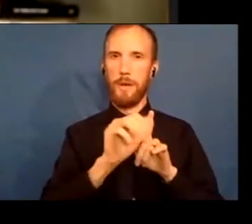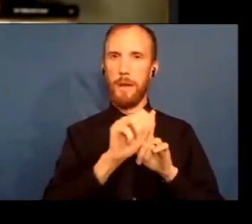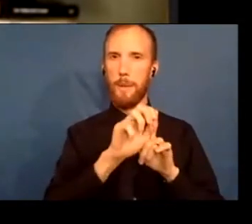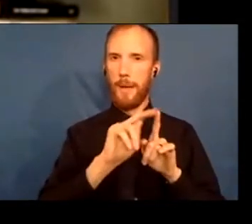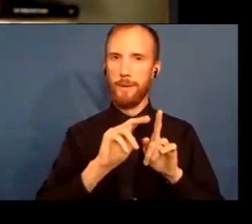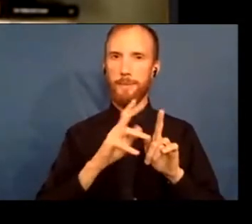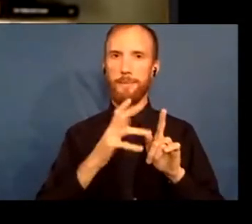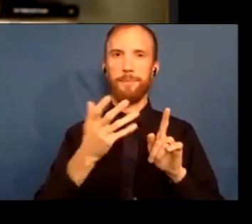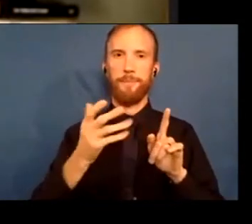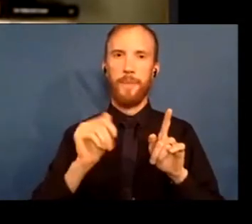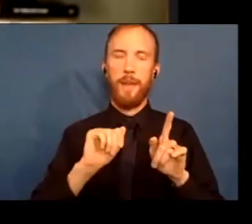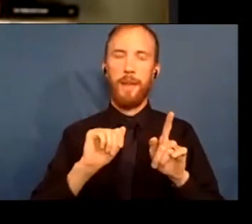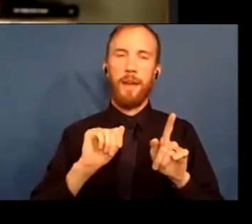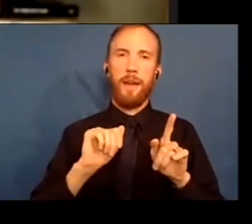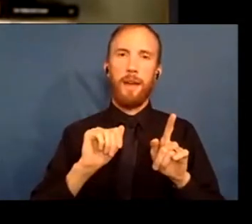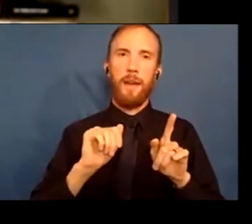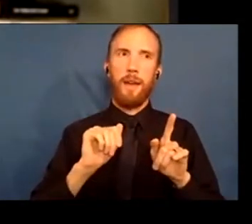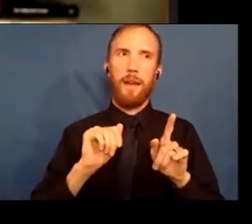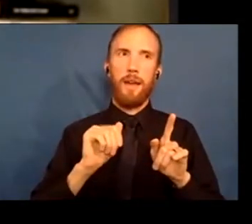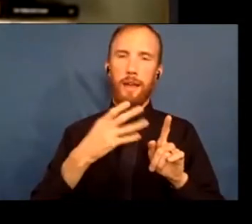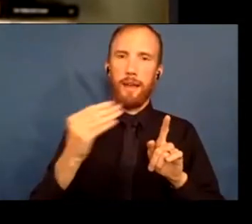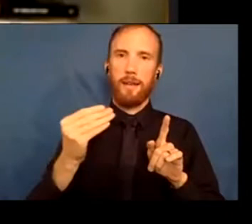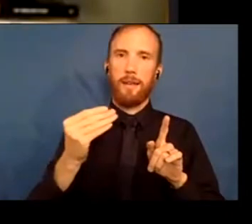And of course,